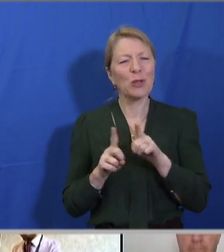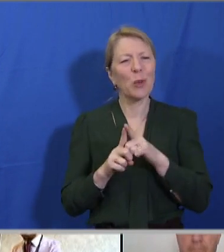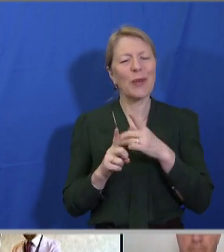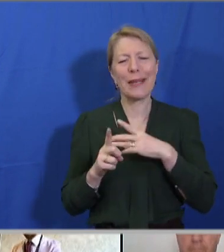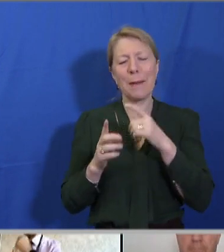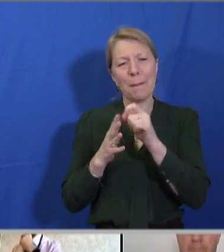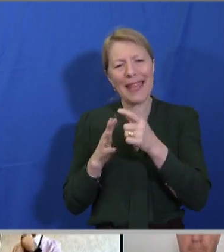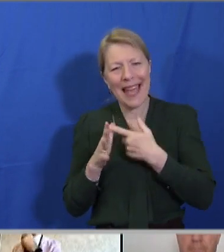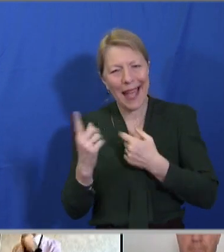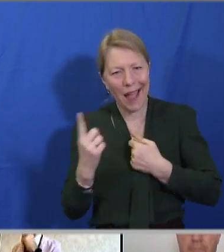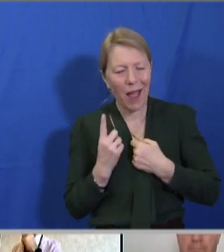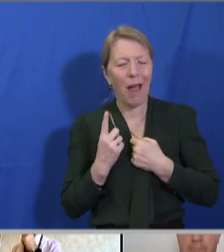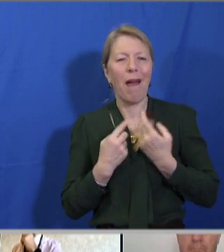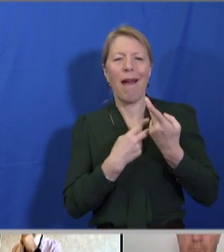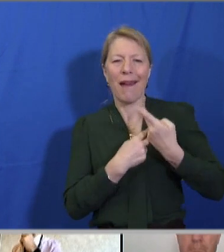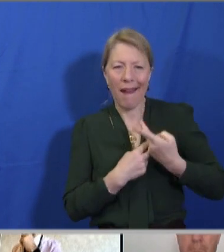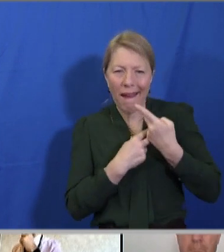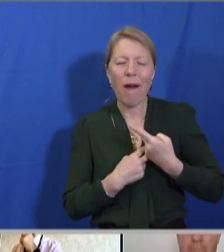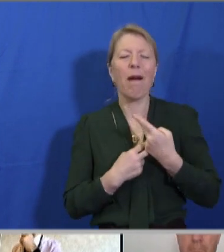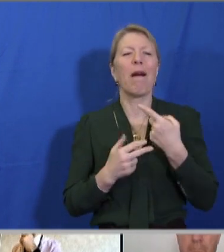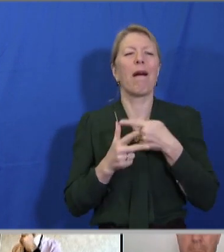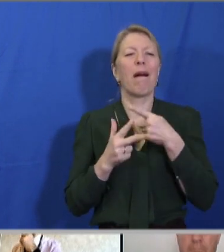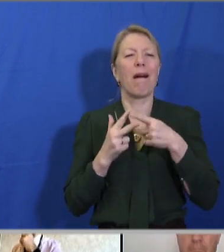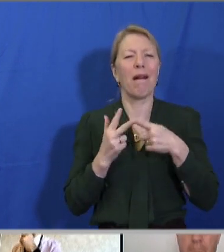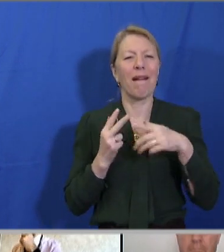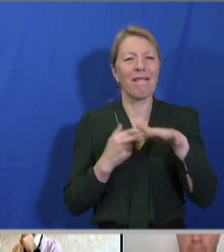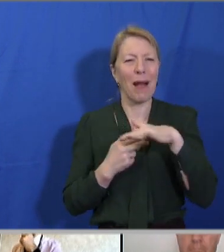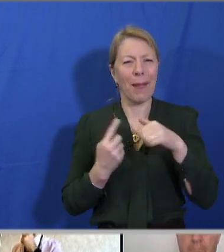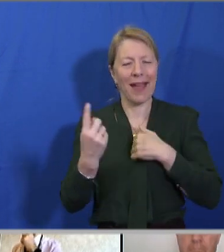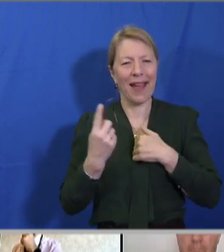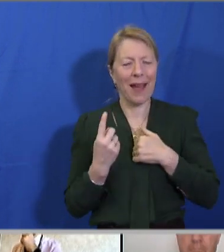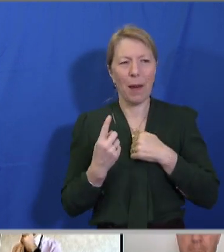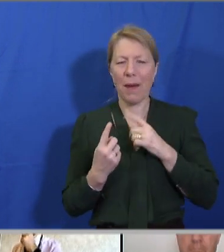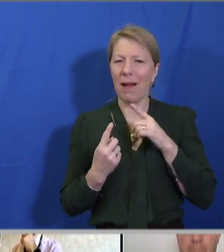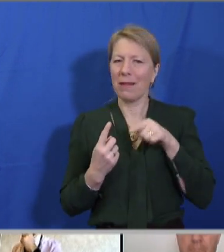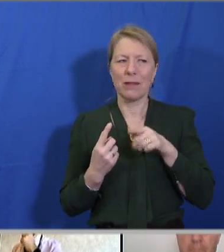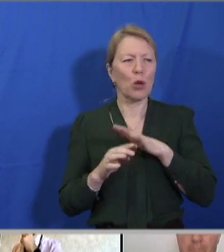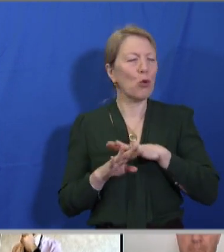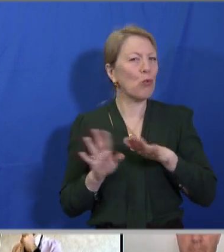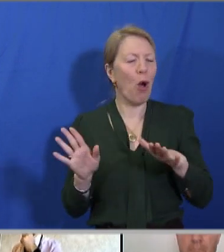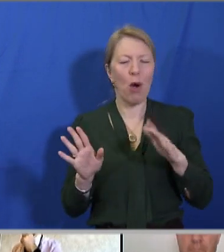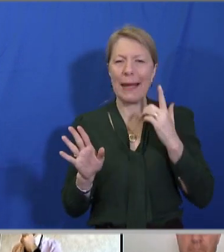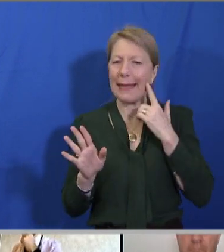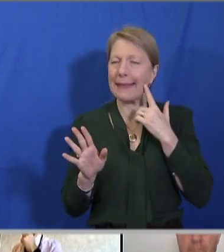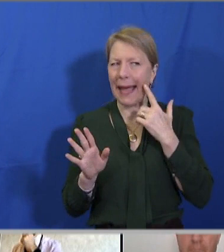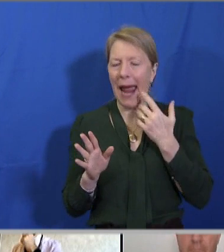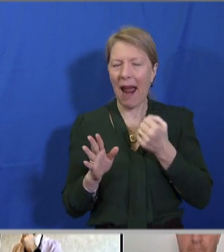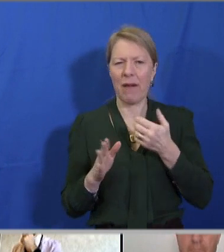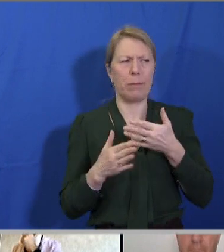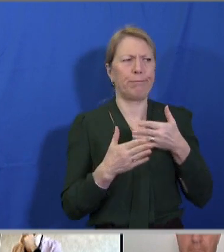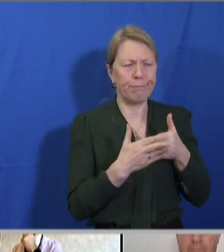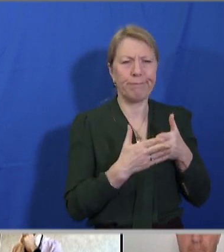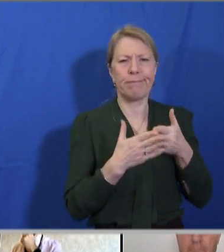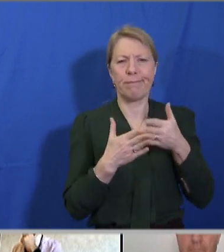members. But we're experiencing barriers to this. For example, we're experiencing